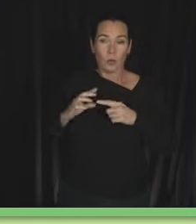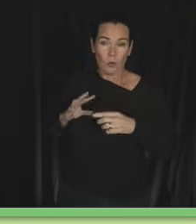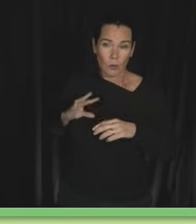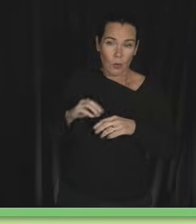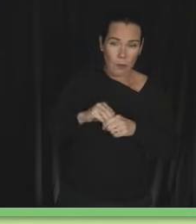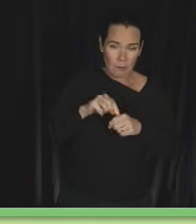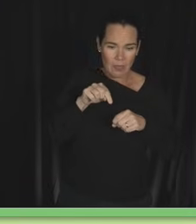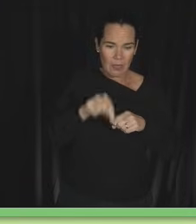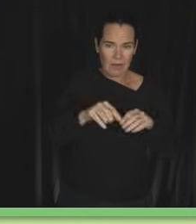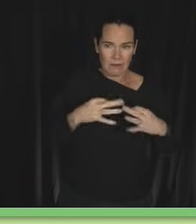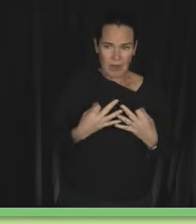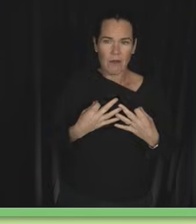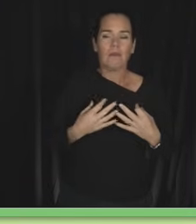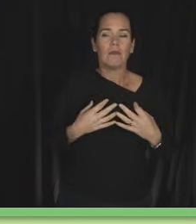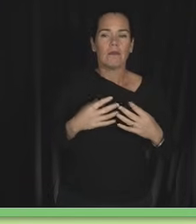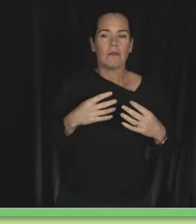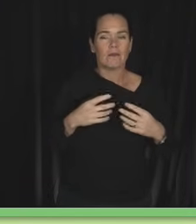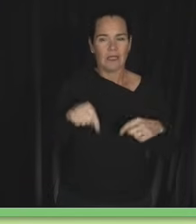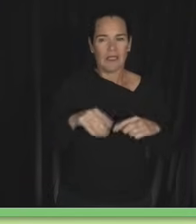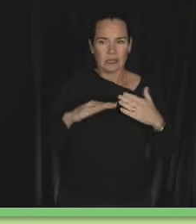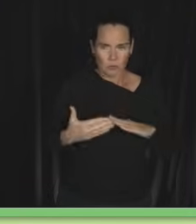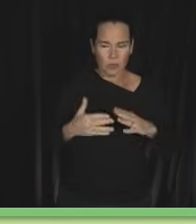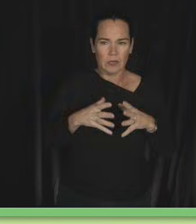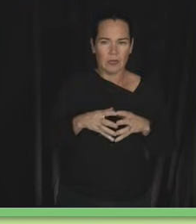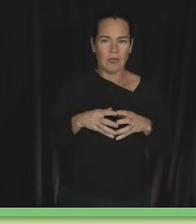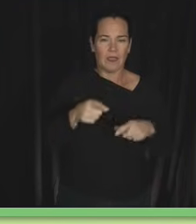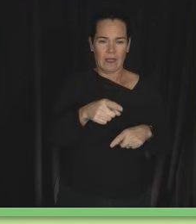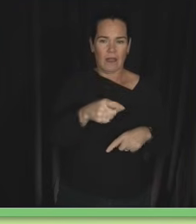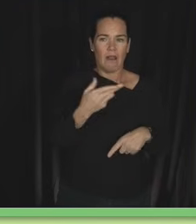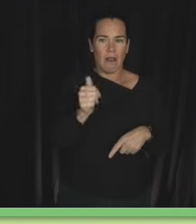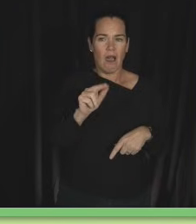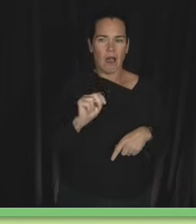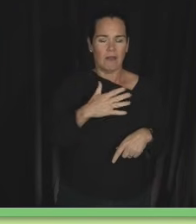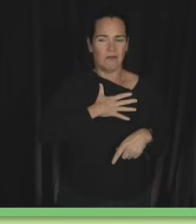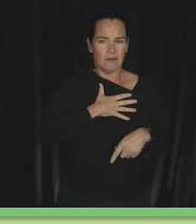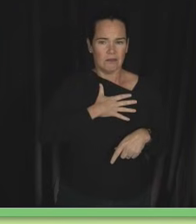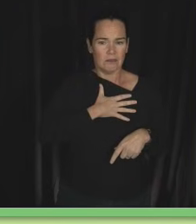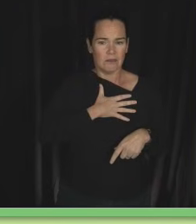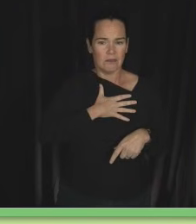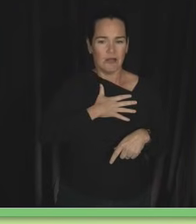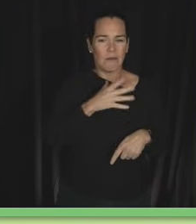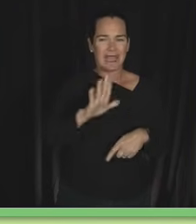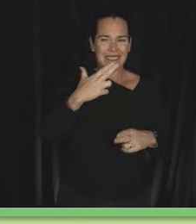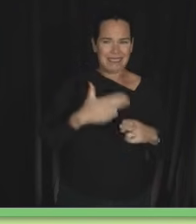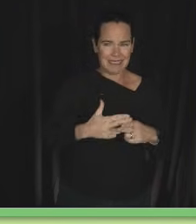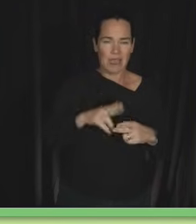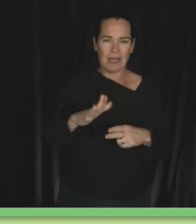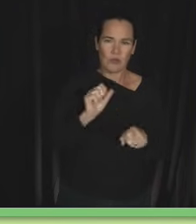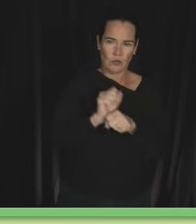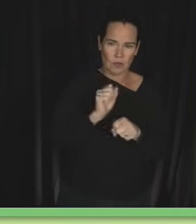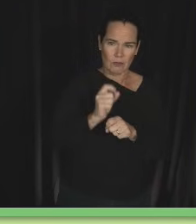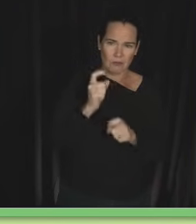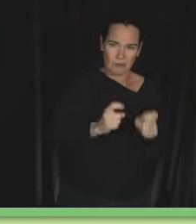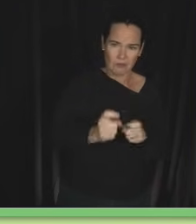and this one really hurts. But this is a lasting legacy, and I had to call him out. Thank you, Han.